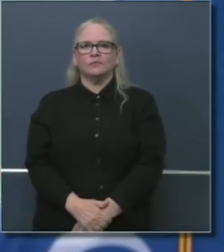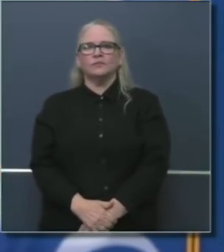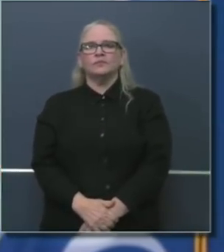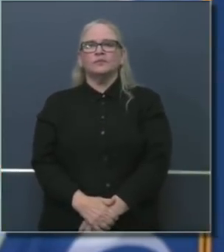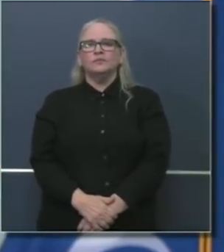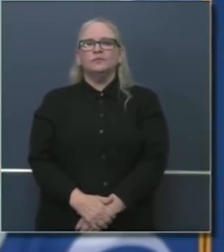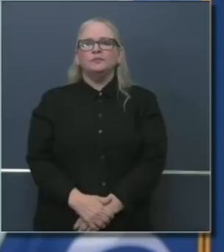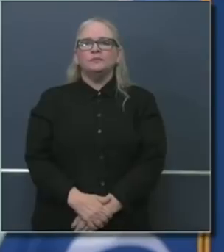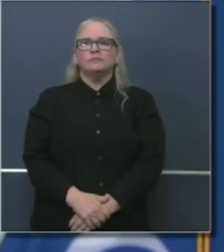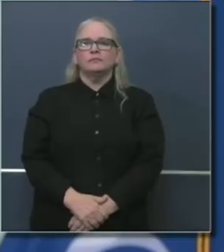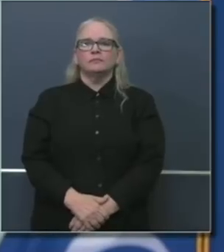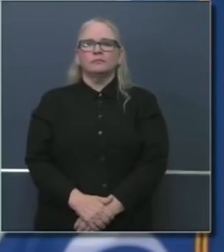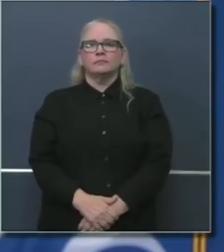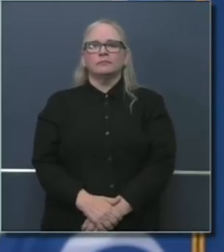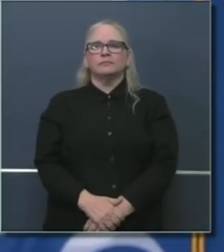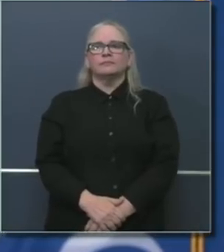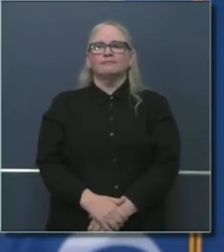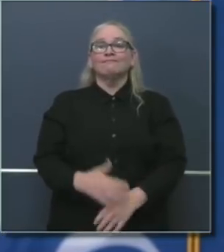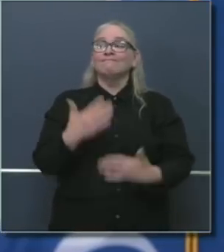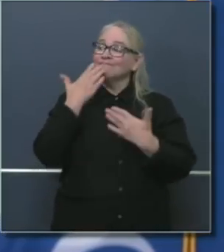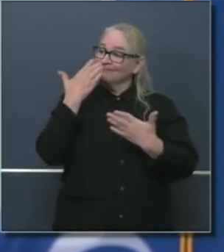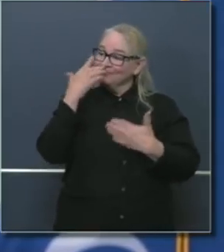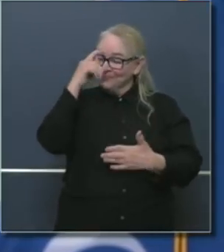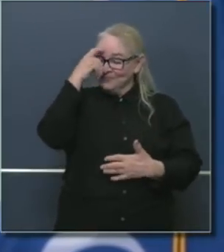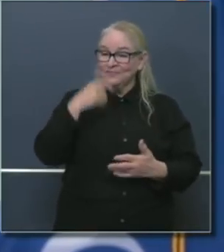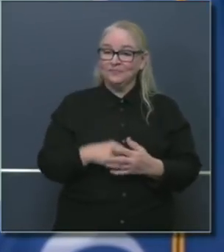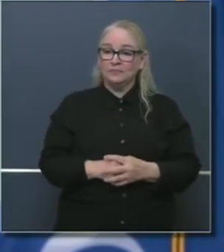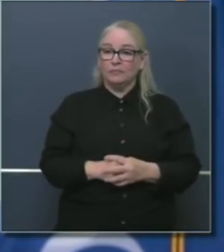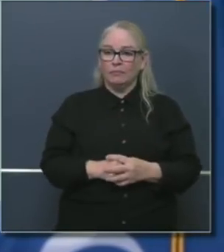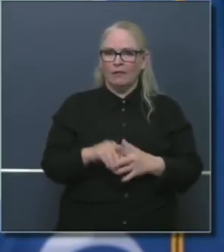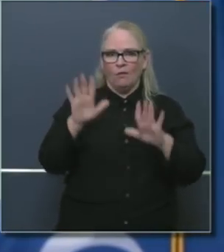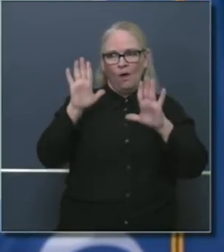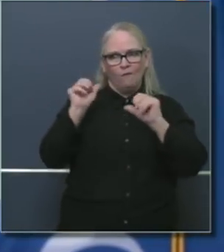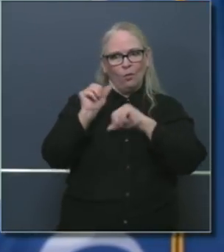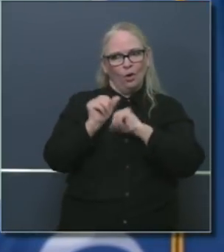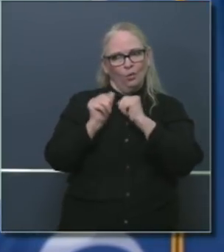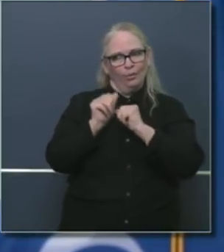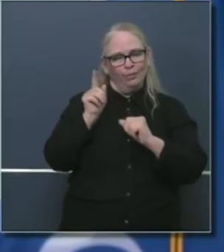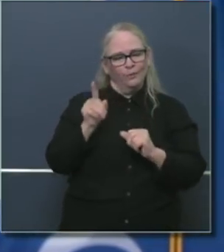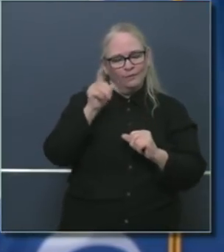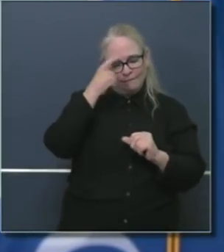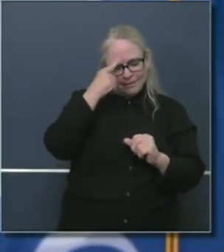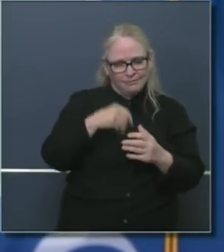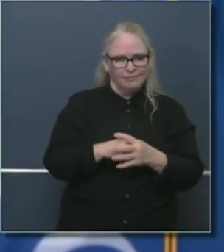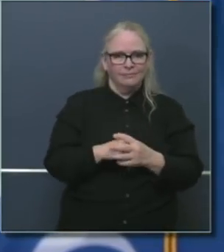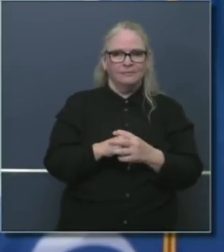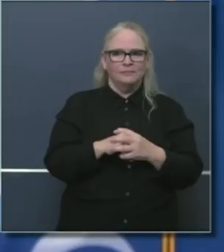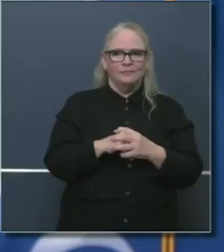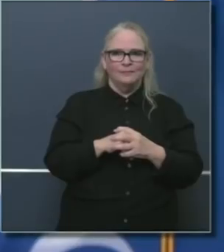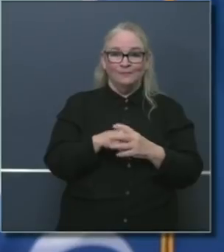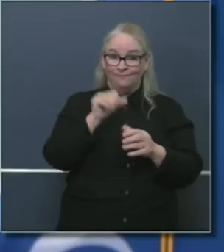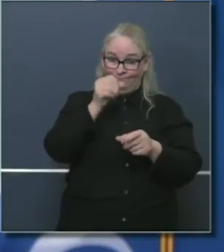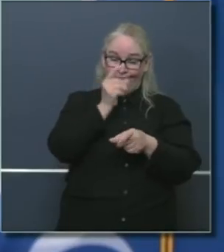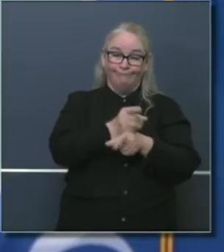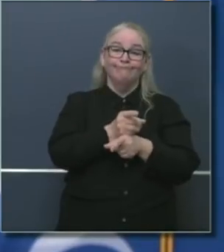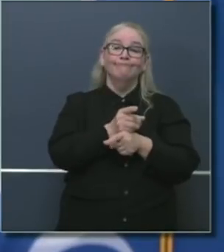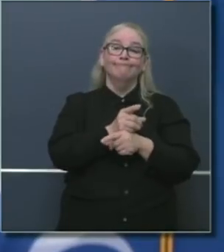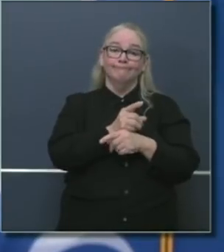Thank you, Governor. It's great to be with you again. Today, as the Governor said, I want to walk you